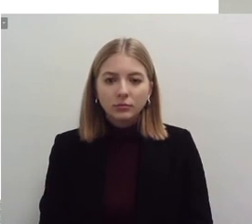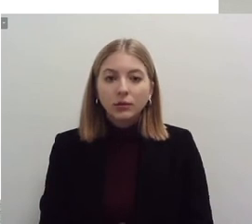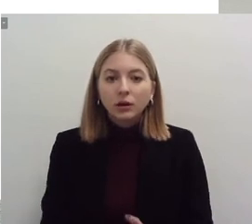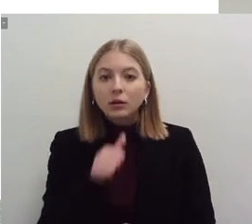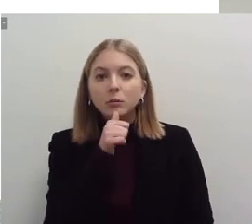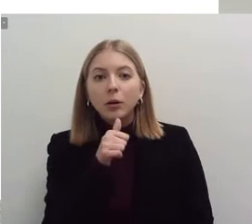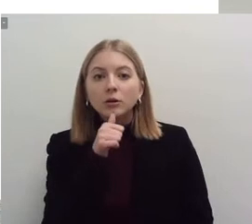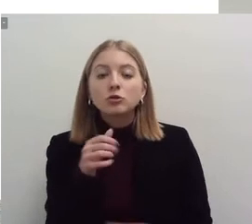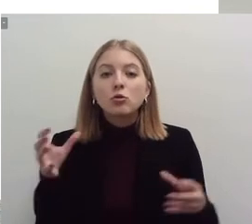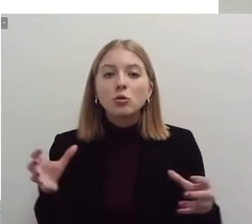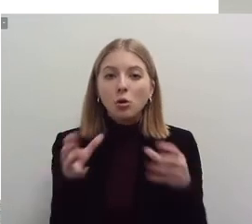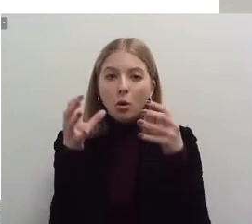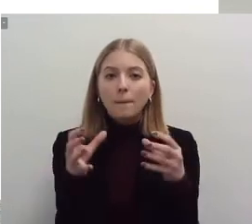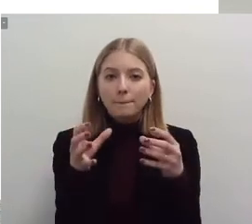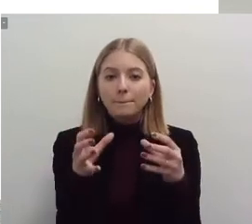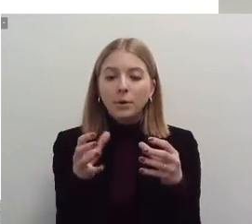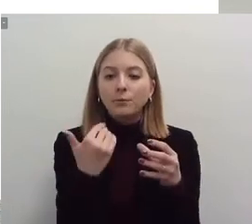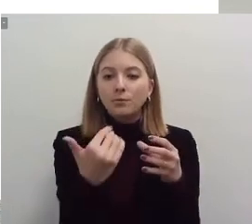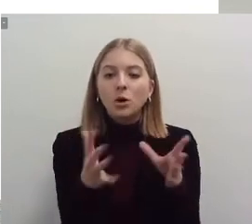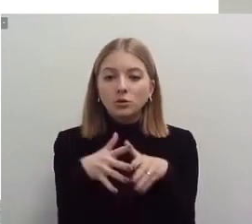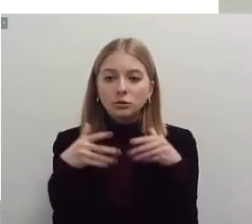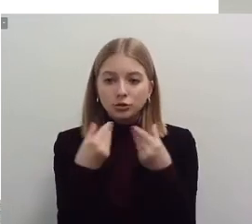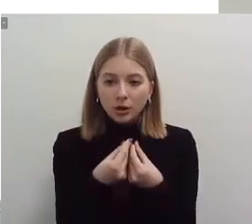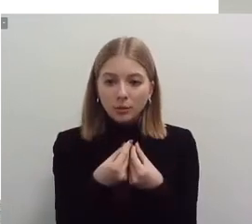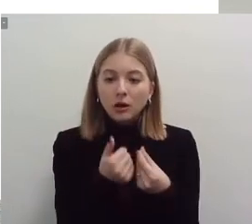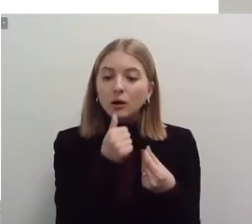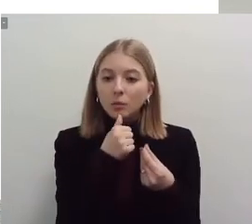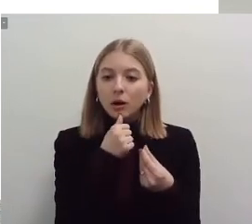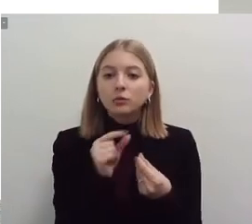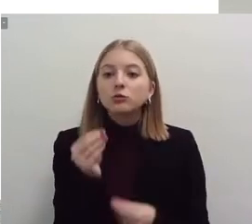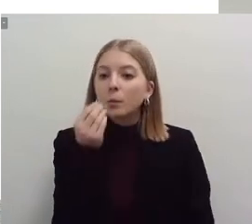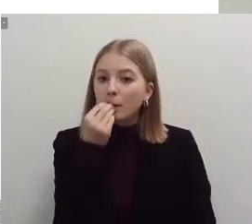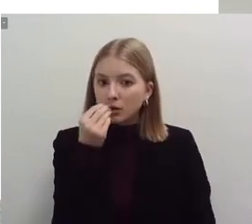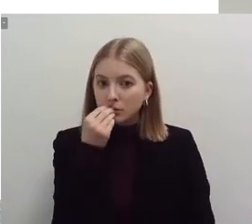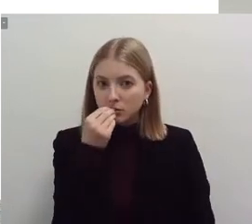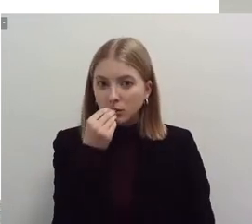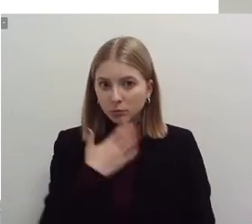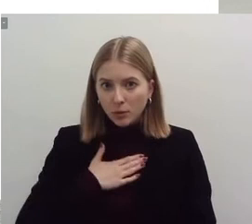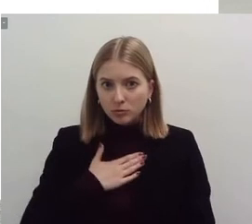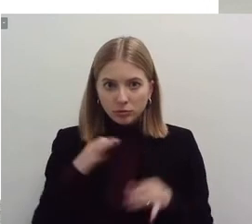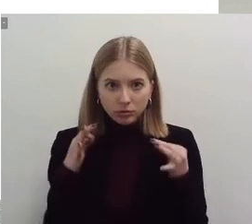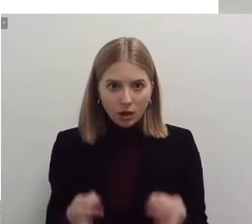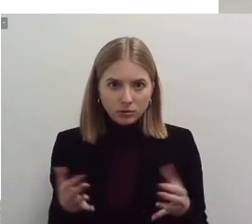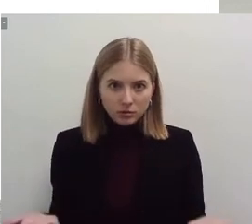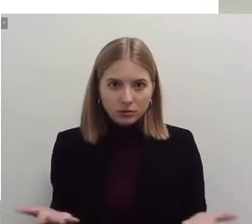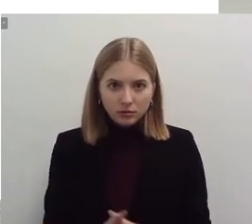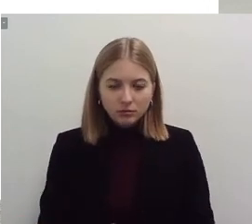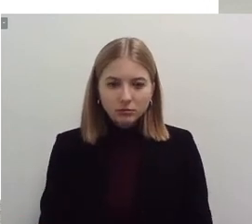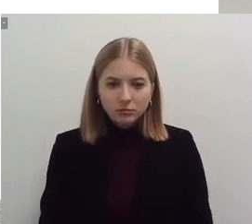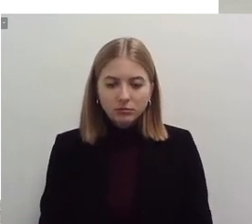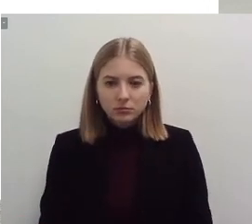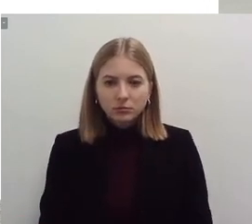they are the ones who are starving, but it doesn't make any sense. And also, most of these